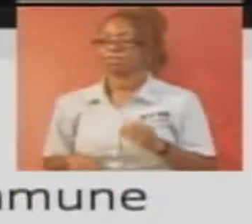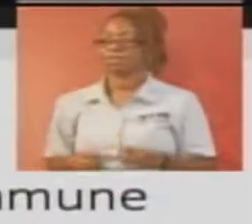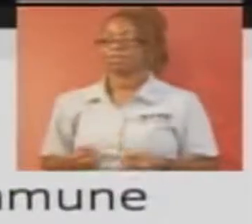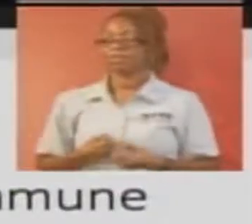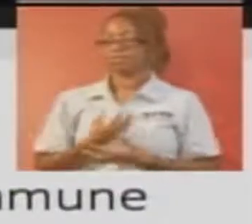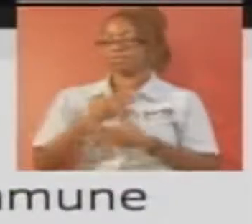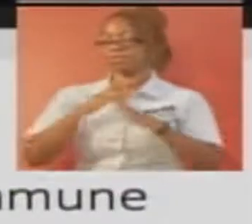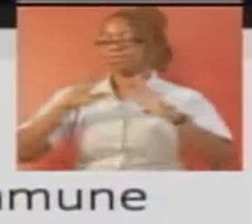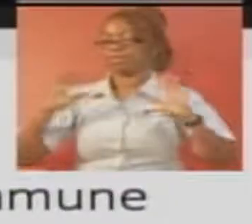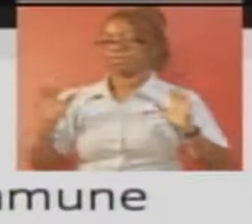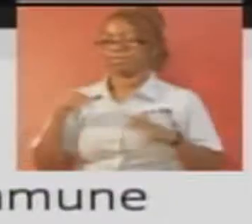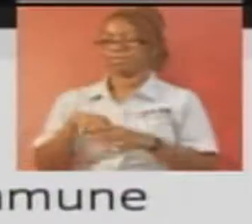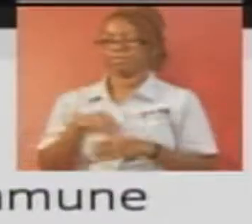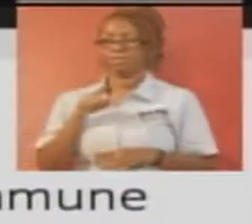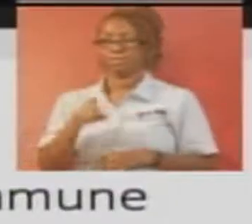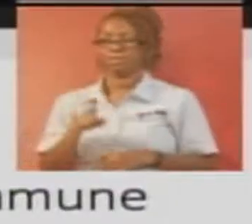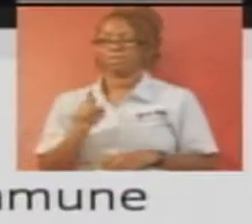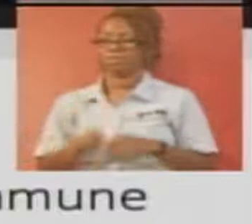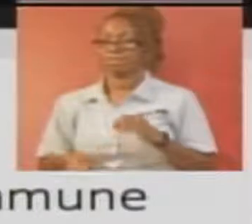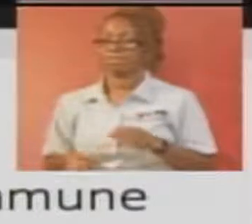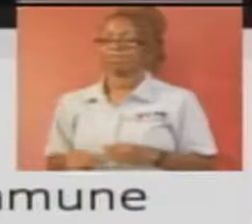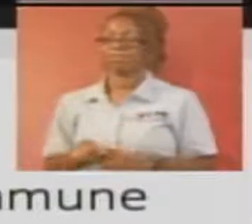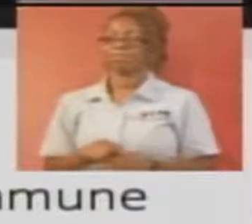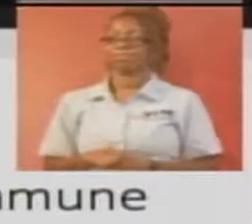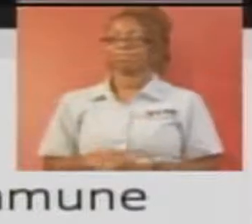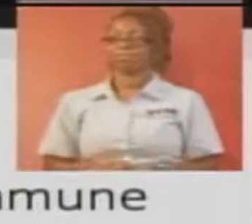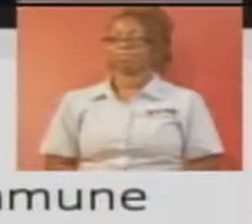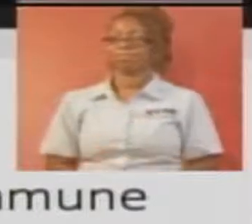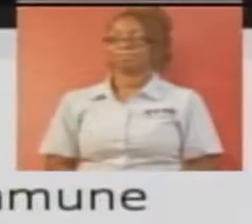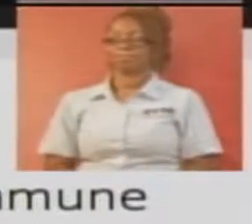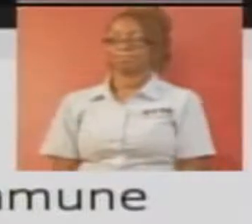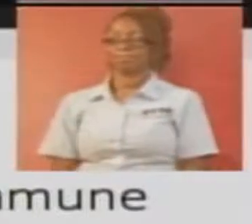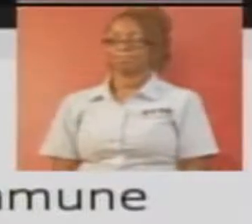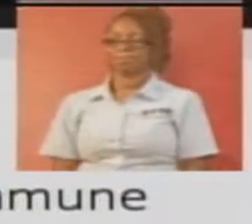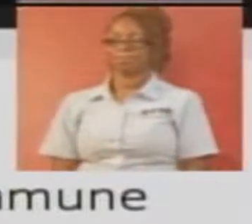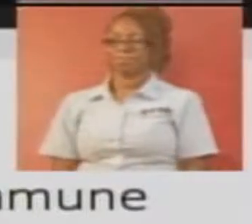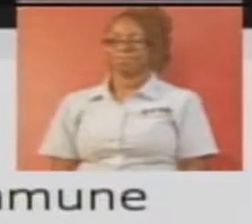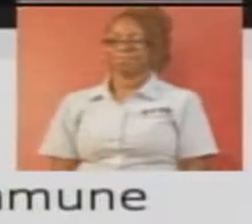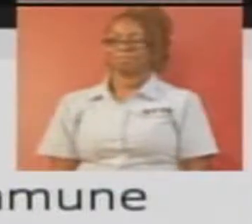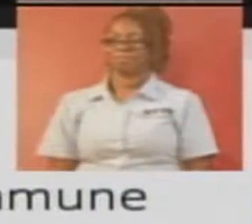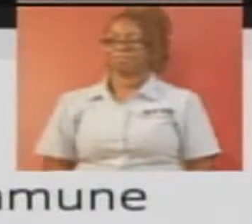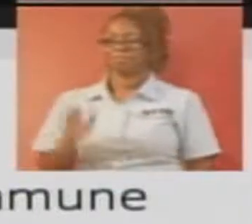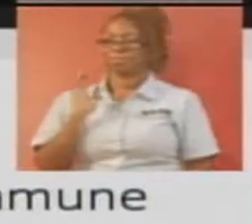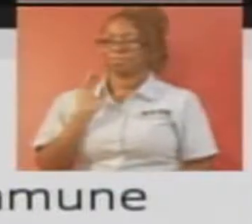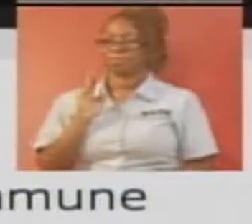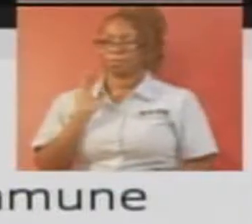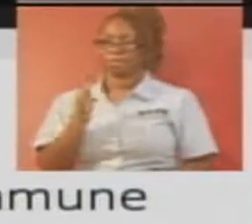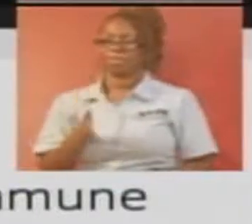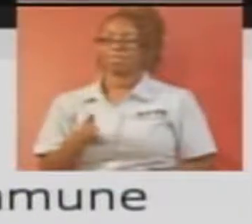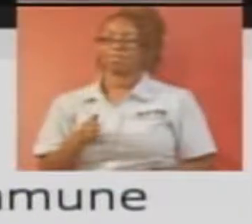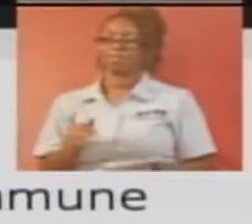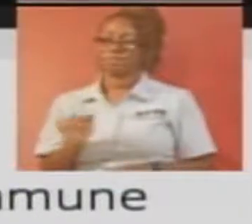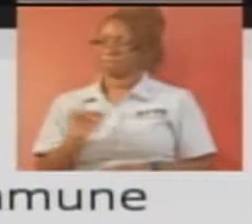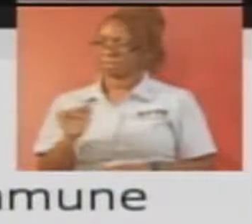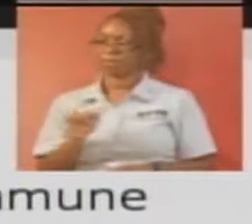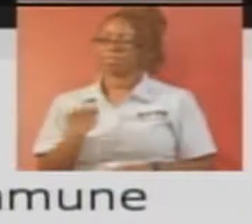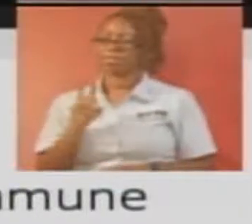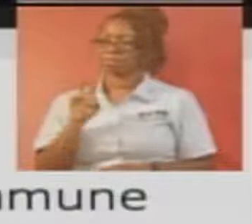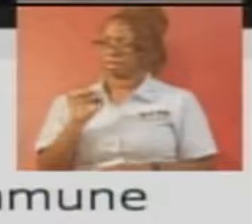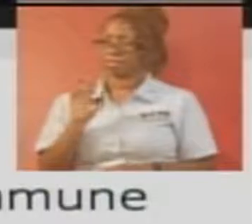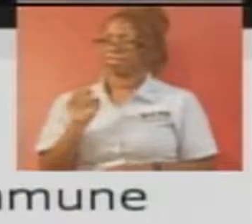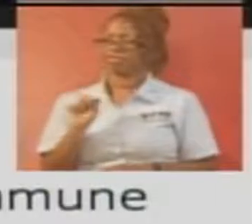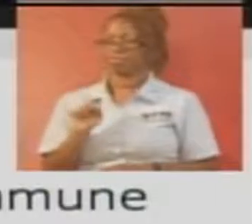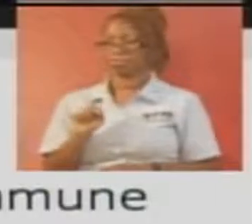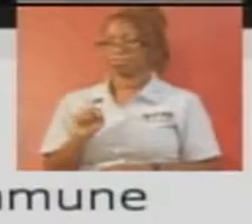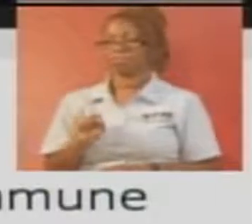little virus-like particles, and to the immune response, it looks just like a virus, and so sometimes you get a better response to that type of vaccine.